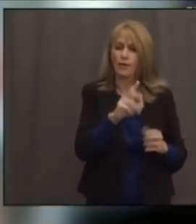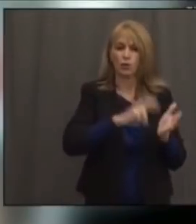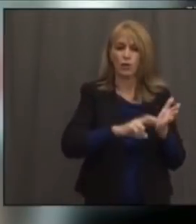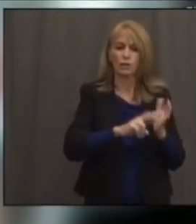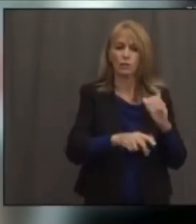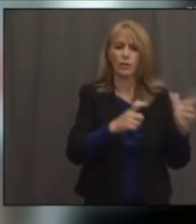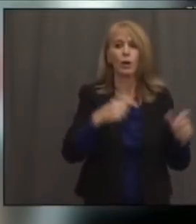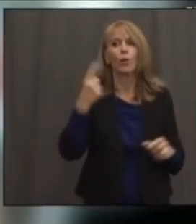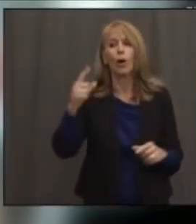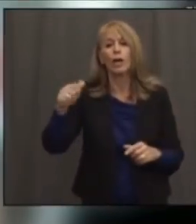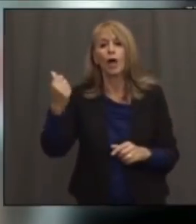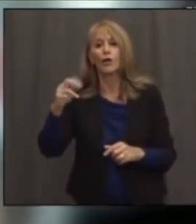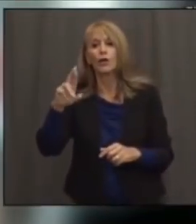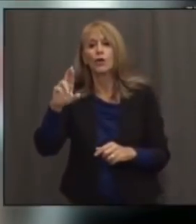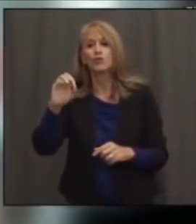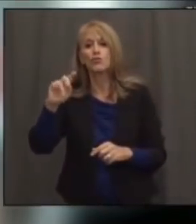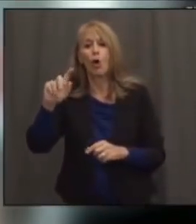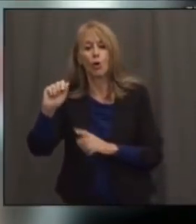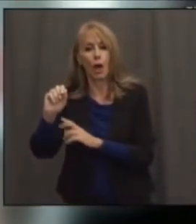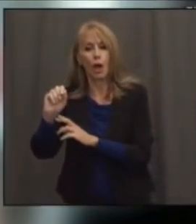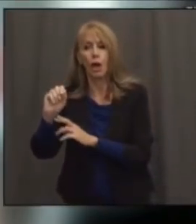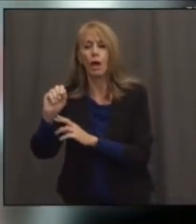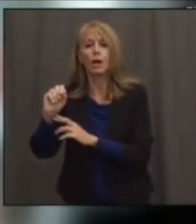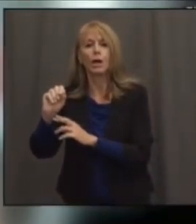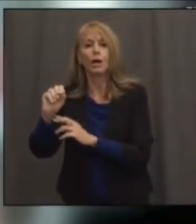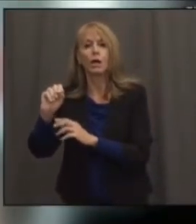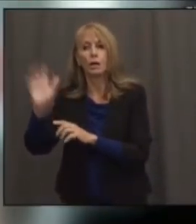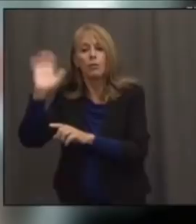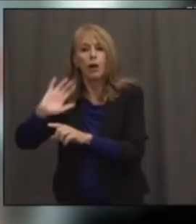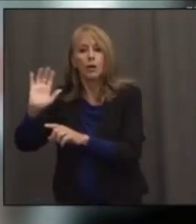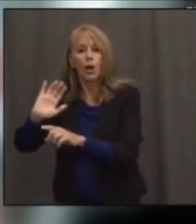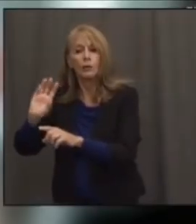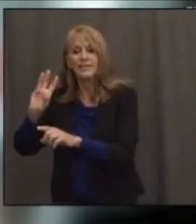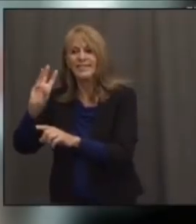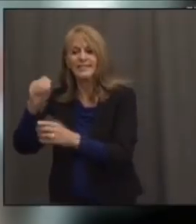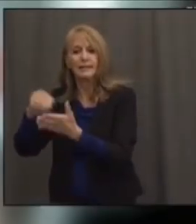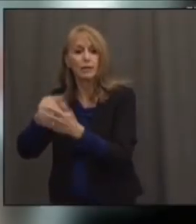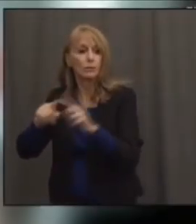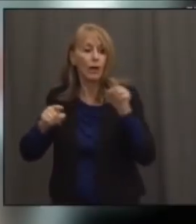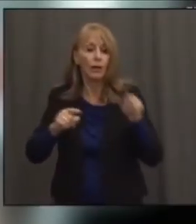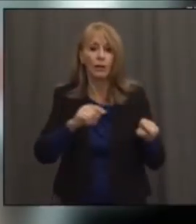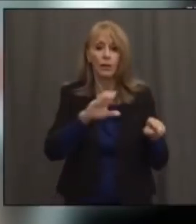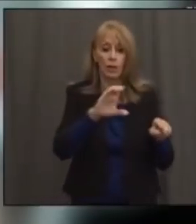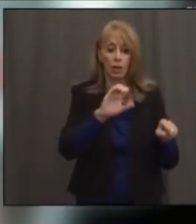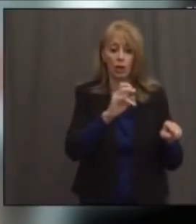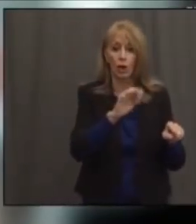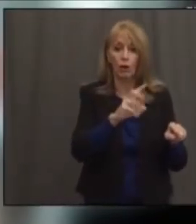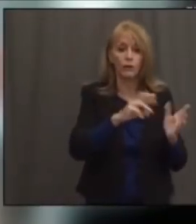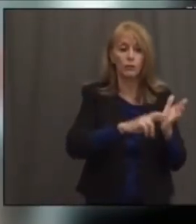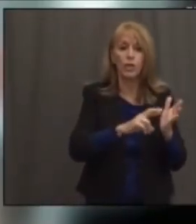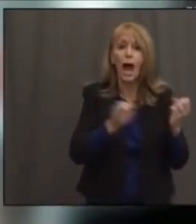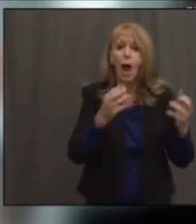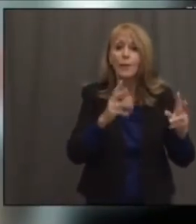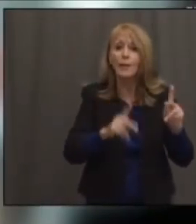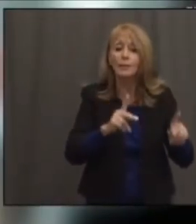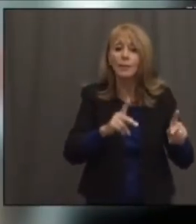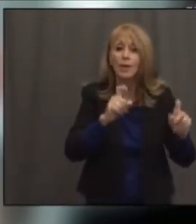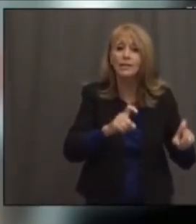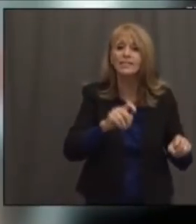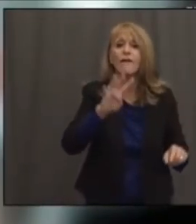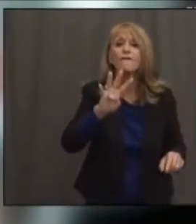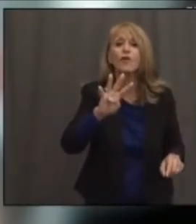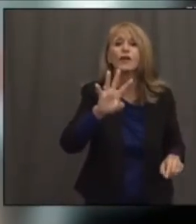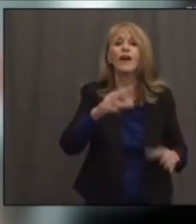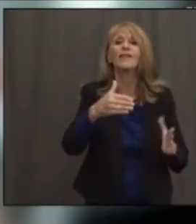the rotavirus study, which was about 60,000 patients. But collectively, these COVID vaccine studies were each 45,000 patients. These were